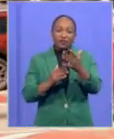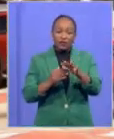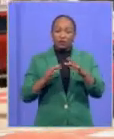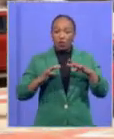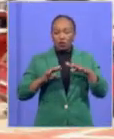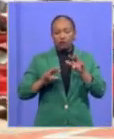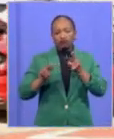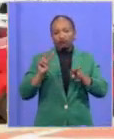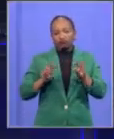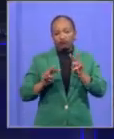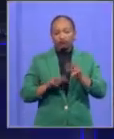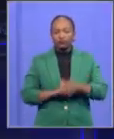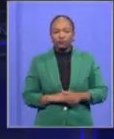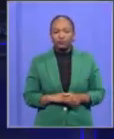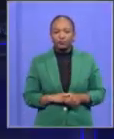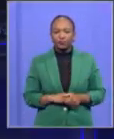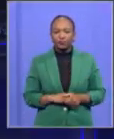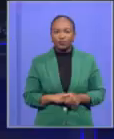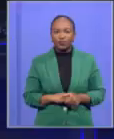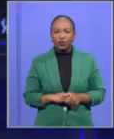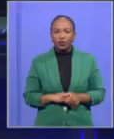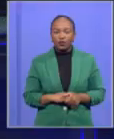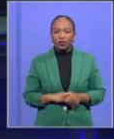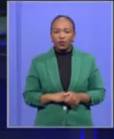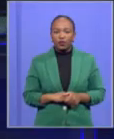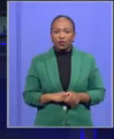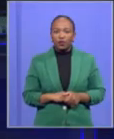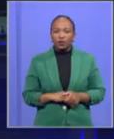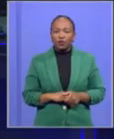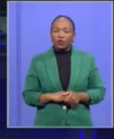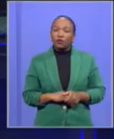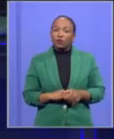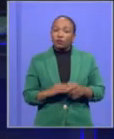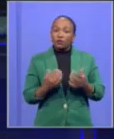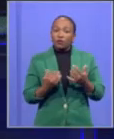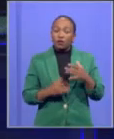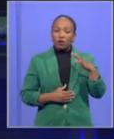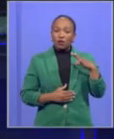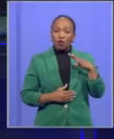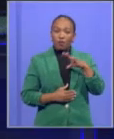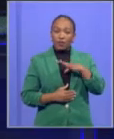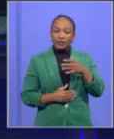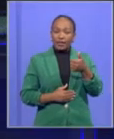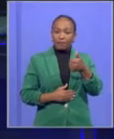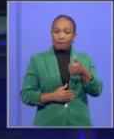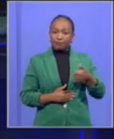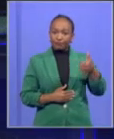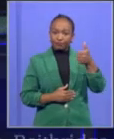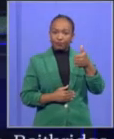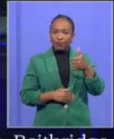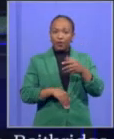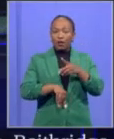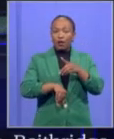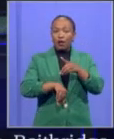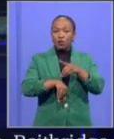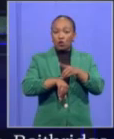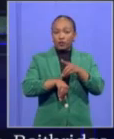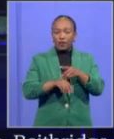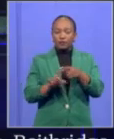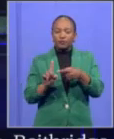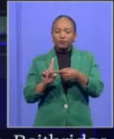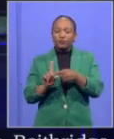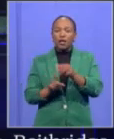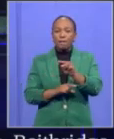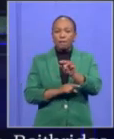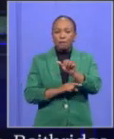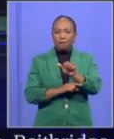phomolo. Ho sa le jwalo re fumana hore mo-commissionara wa lekala la taolo ya meedi Ngaka Michael Masiapato o re ke ba aiba